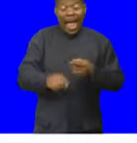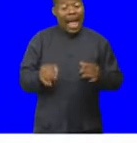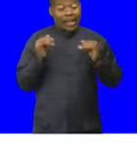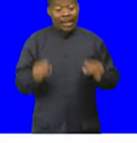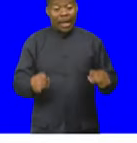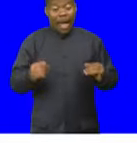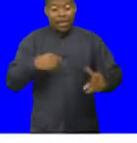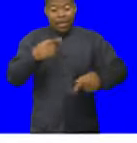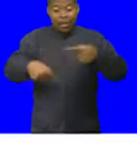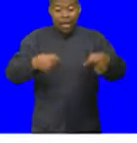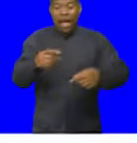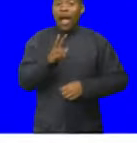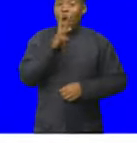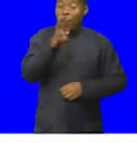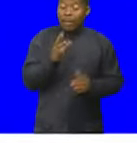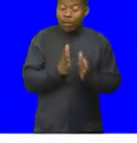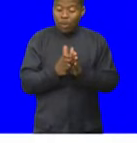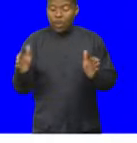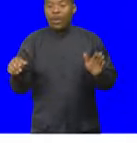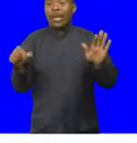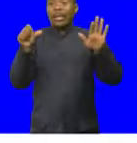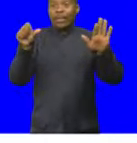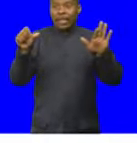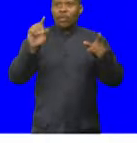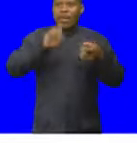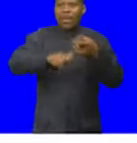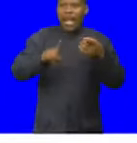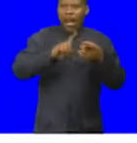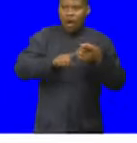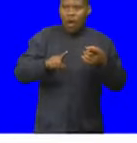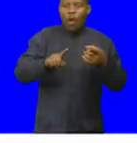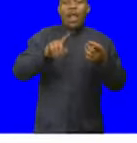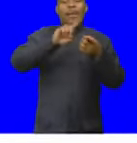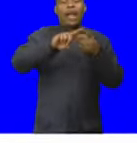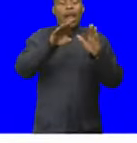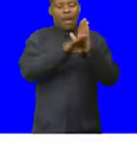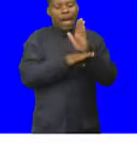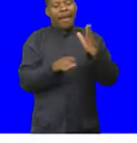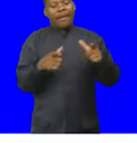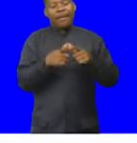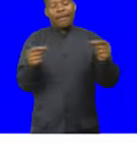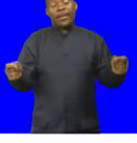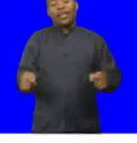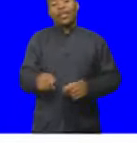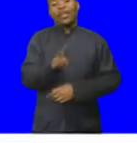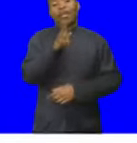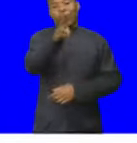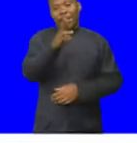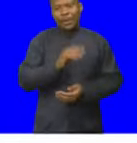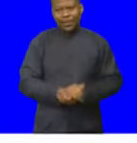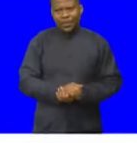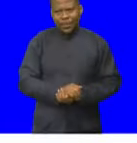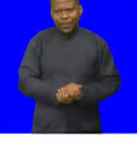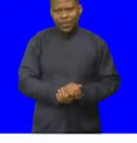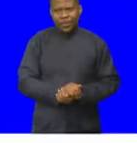lesisele. Kanti-ke sekusele imidlalo lesithupha kuthi kuphele ye-M10 Premier League yeminyakalo sedulu.